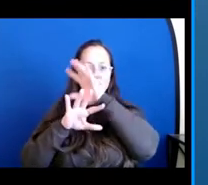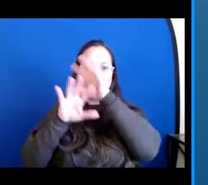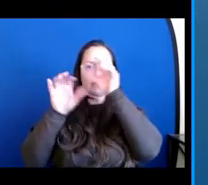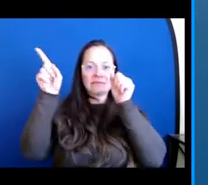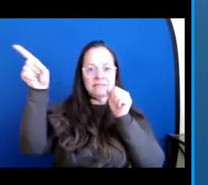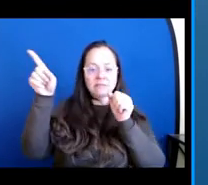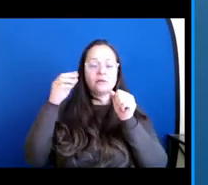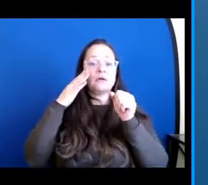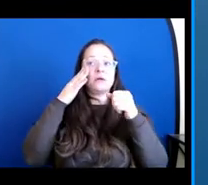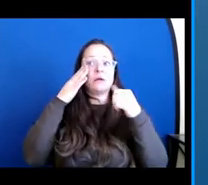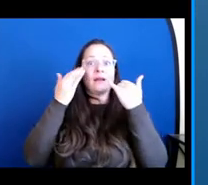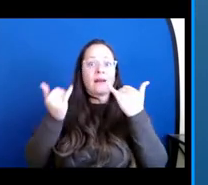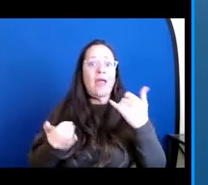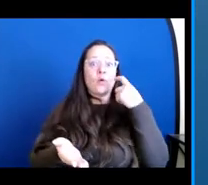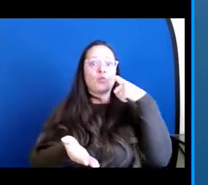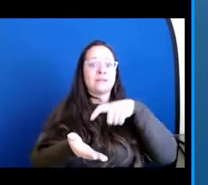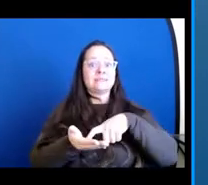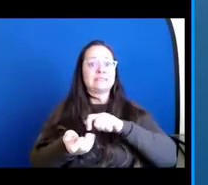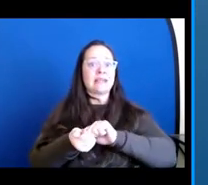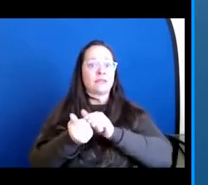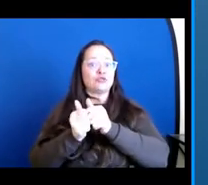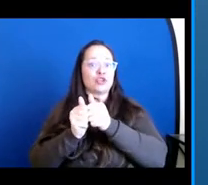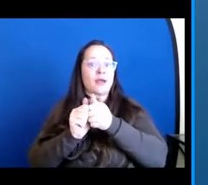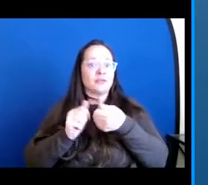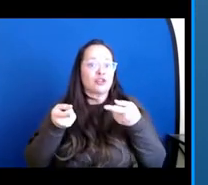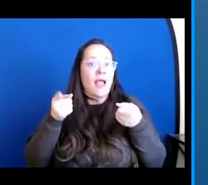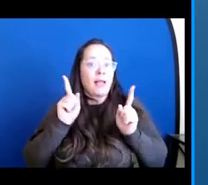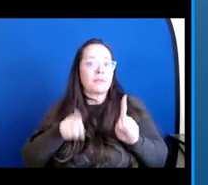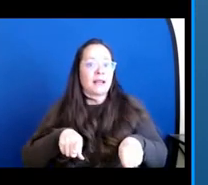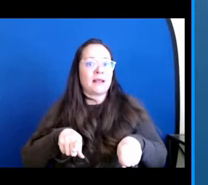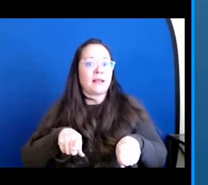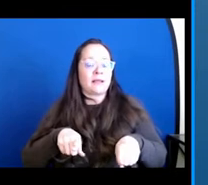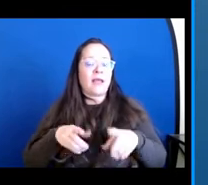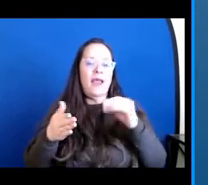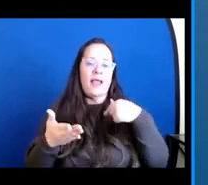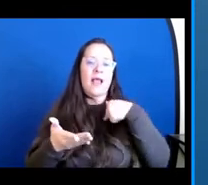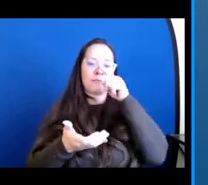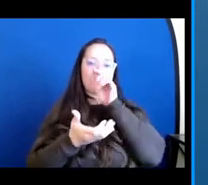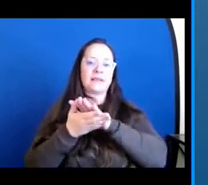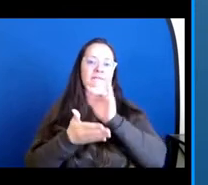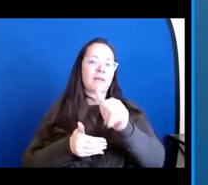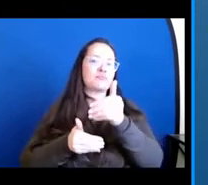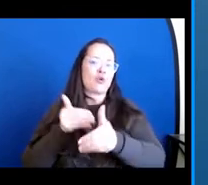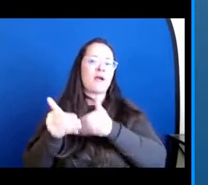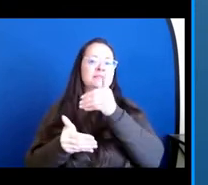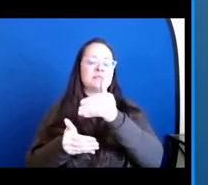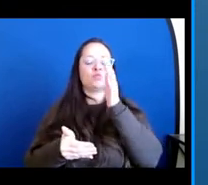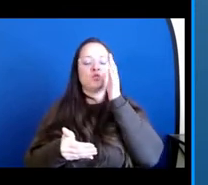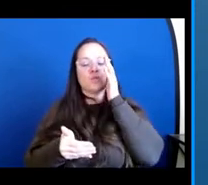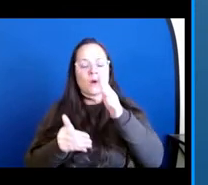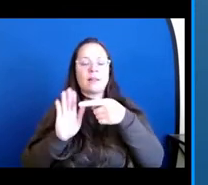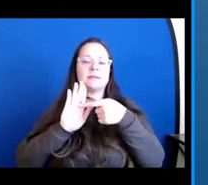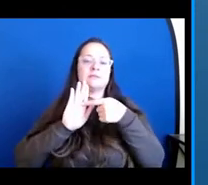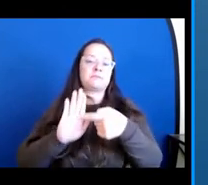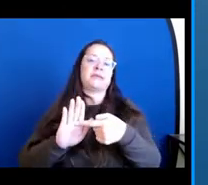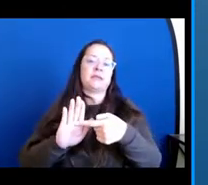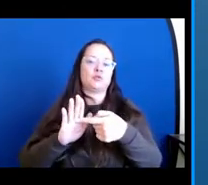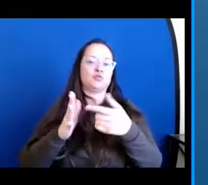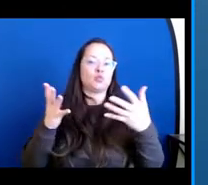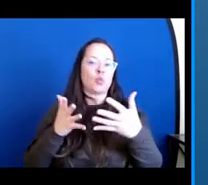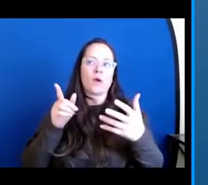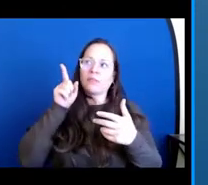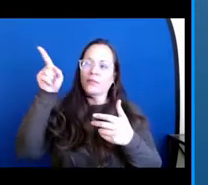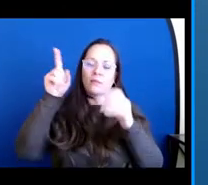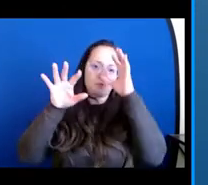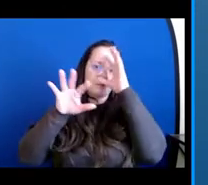the change that is happening and I believe that this process does speak to what the president spoke of when